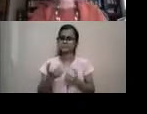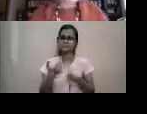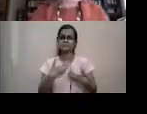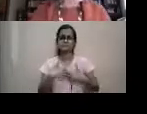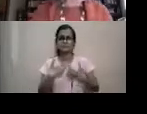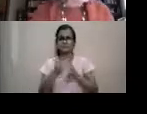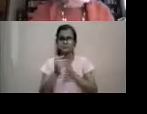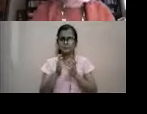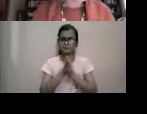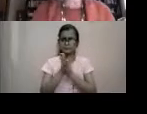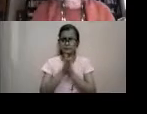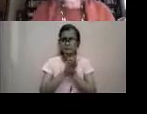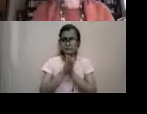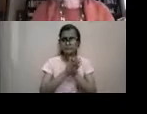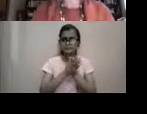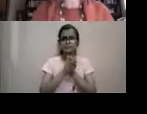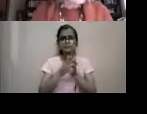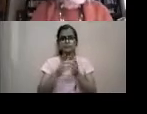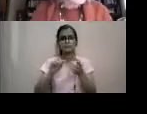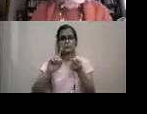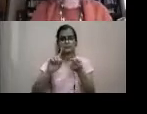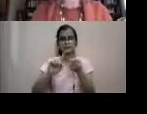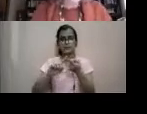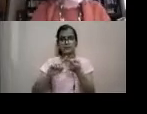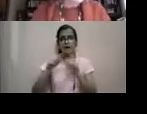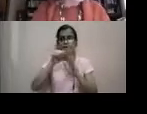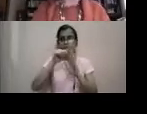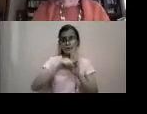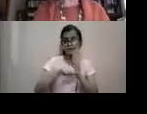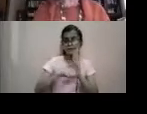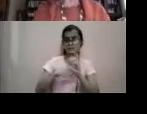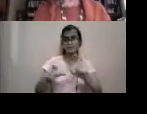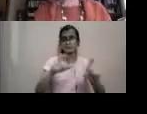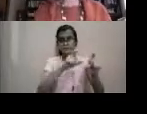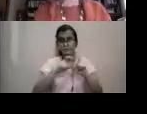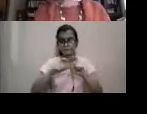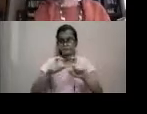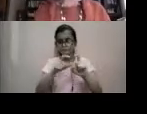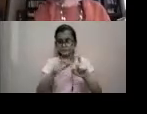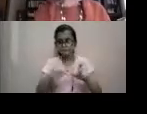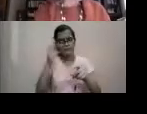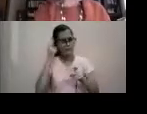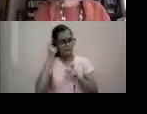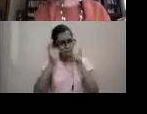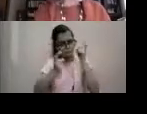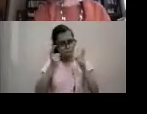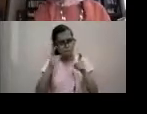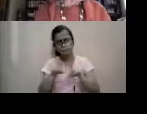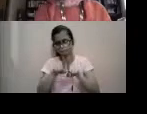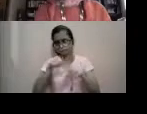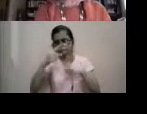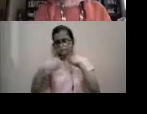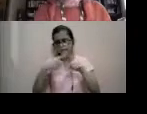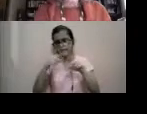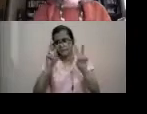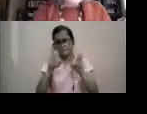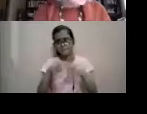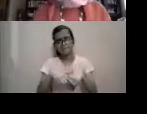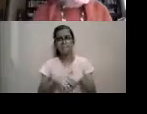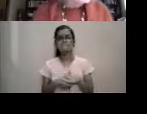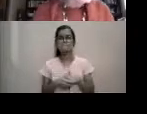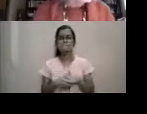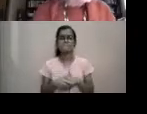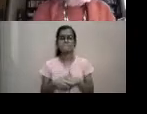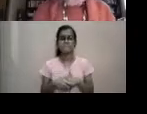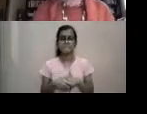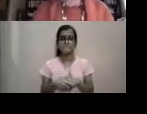moral lives, an ethic of care has been the theoretical perch from which to think about disability. It is from this same